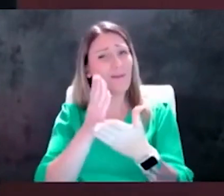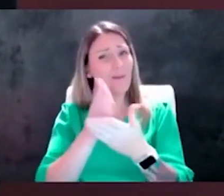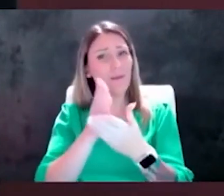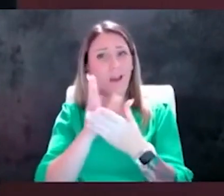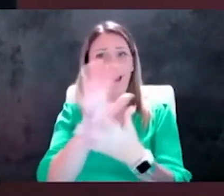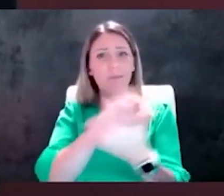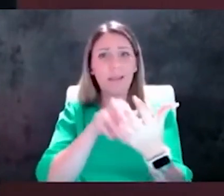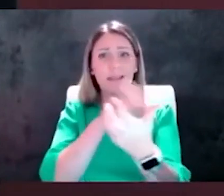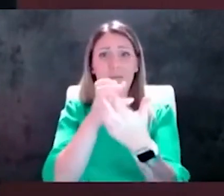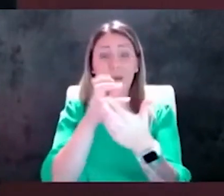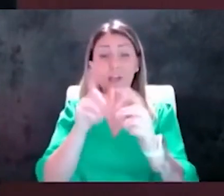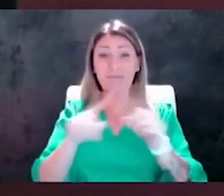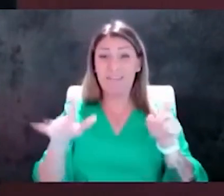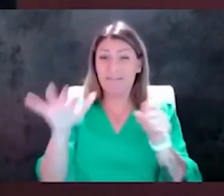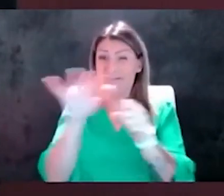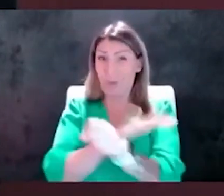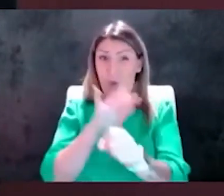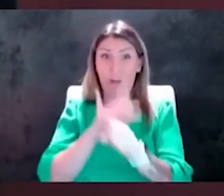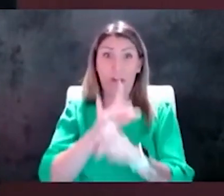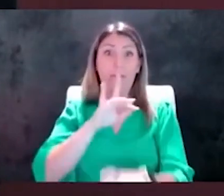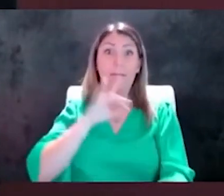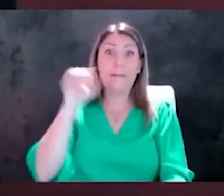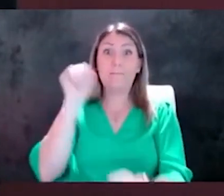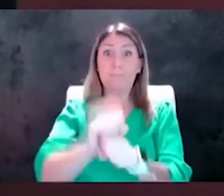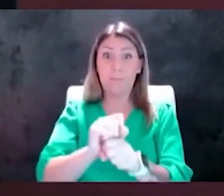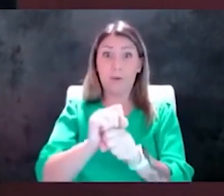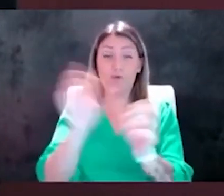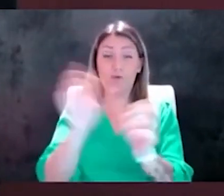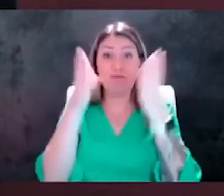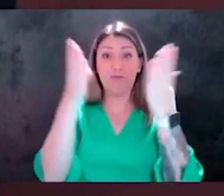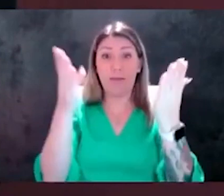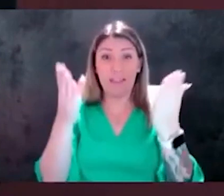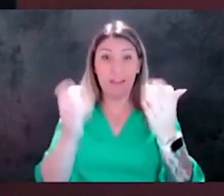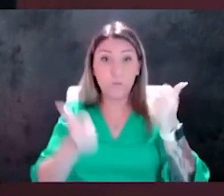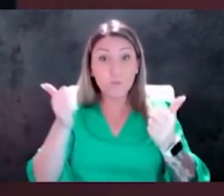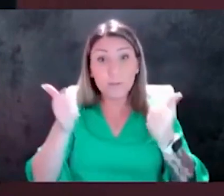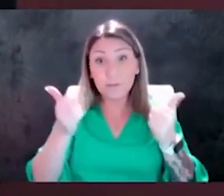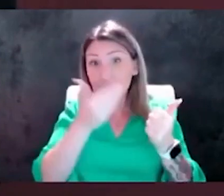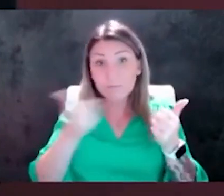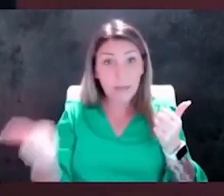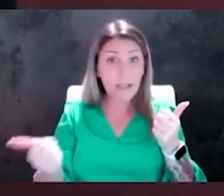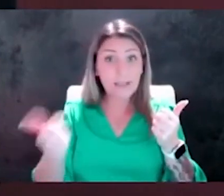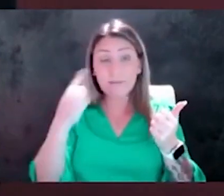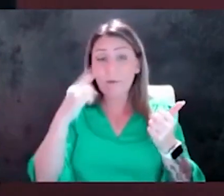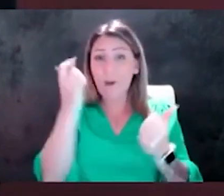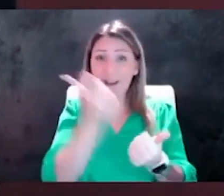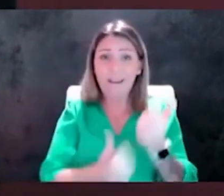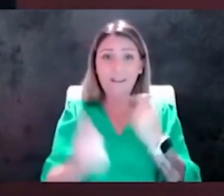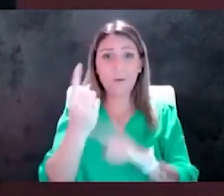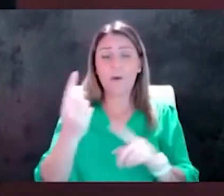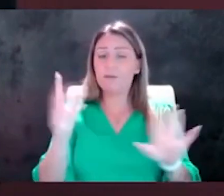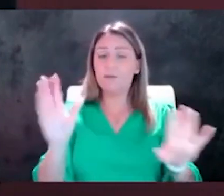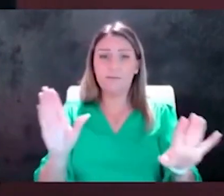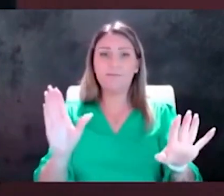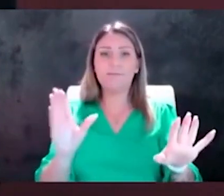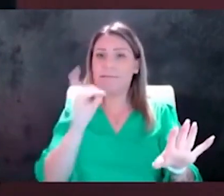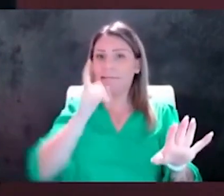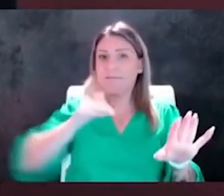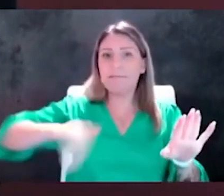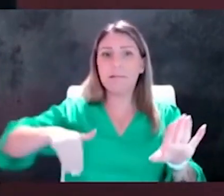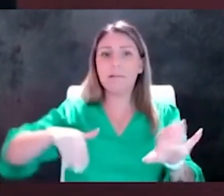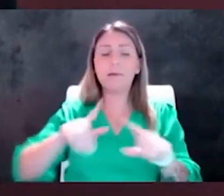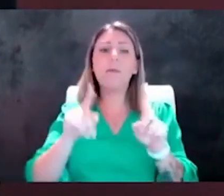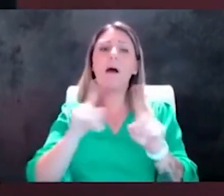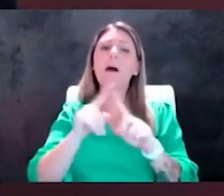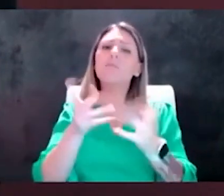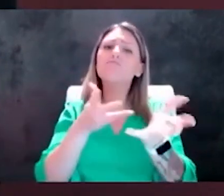a completely solid recommendation about which is best for everybody, but I think you can talk to your individual healthcare provider